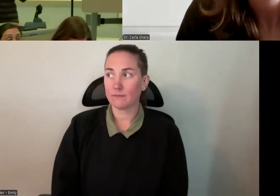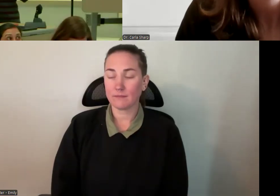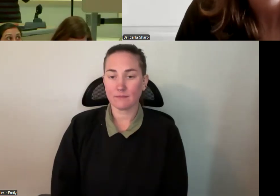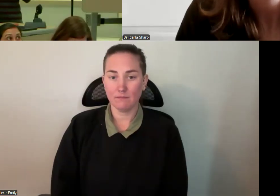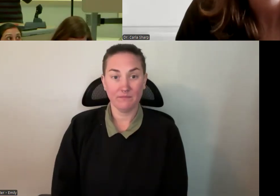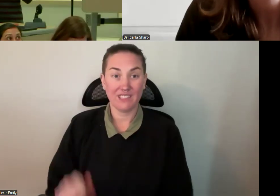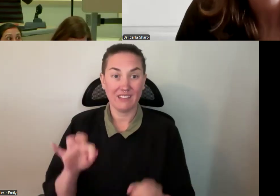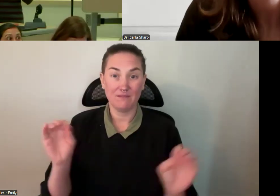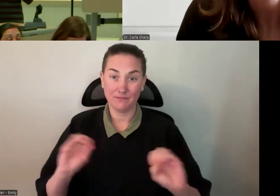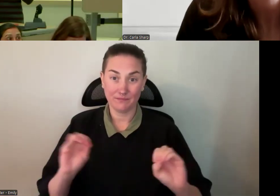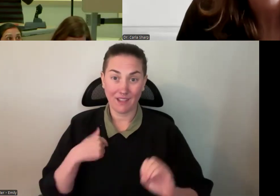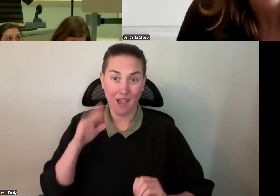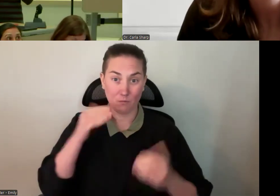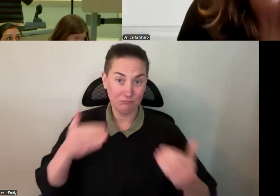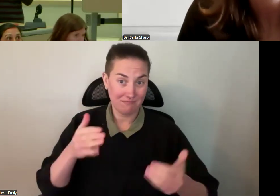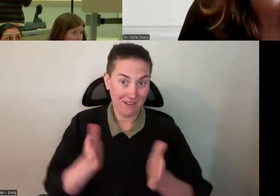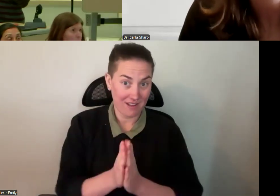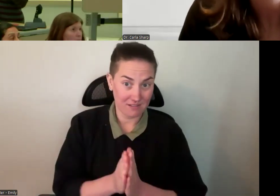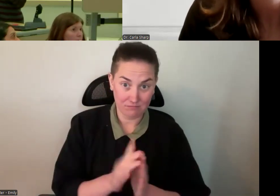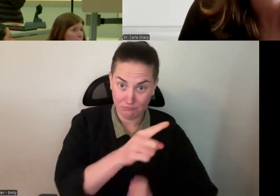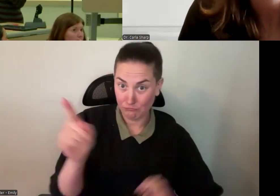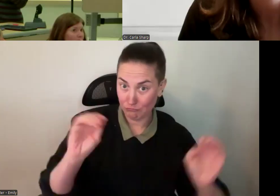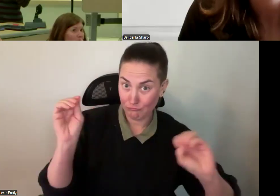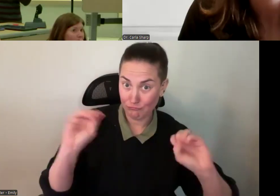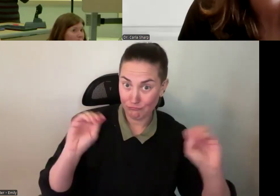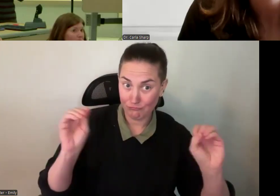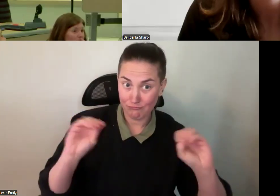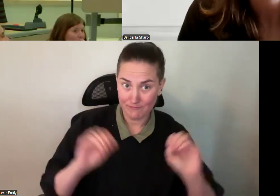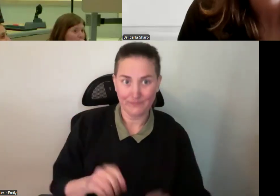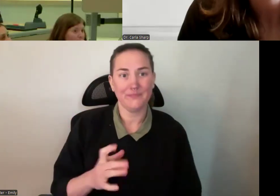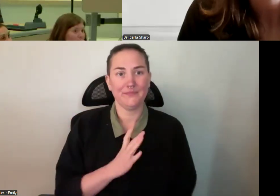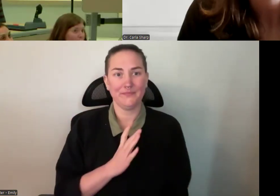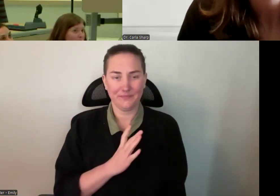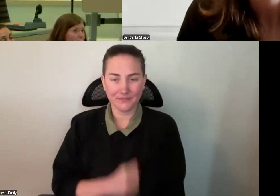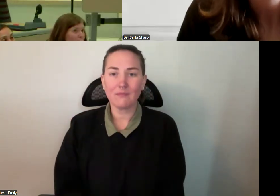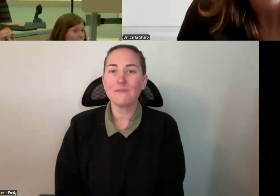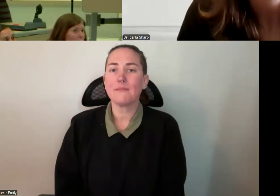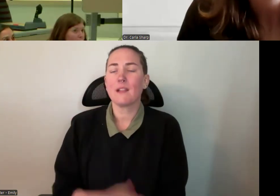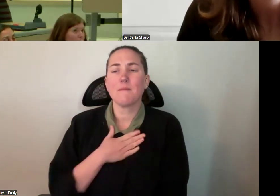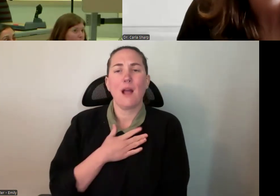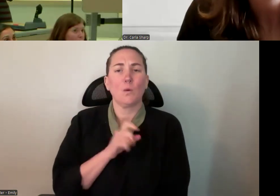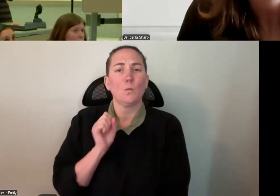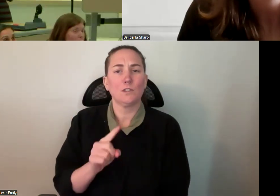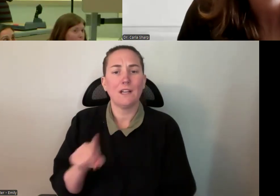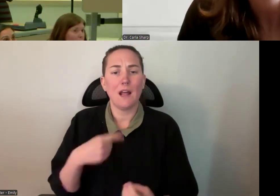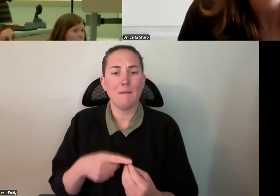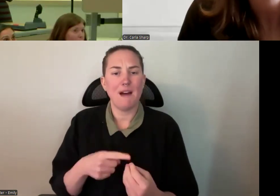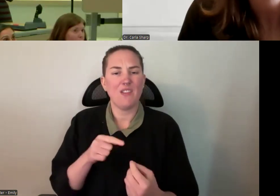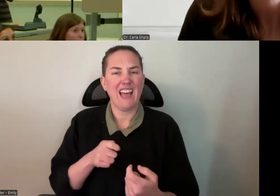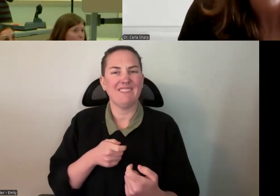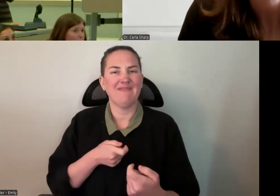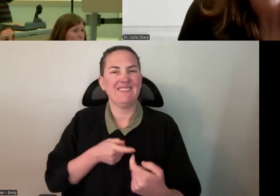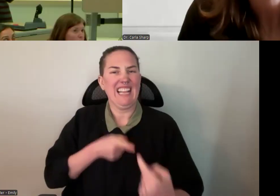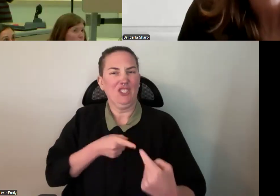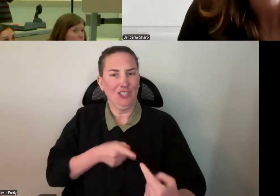And if nobody, I'm going to ask one. You sure nobody has a question? Okay. So my question is about the tension that exists, I think,